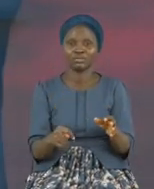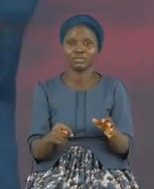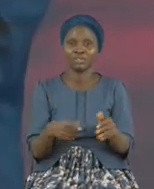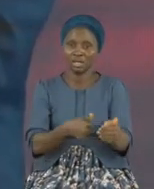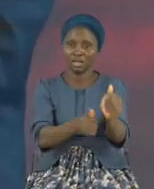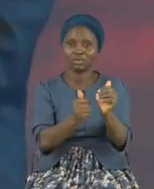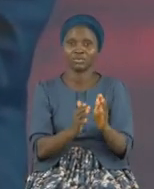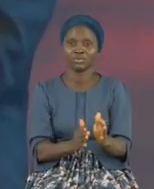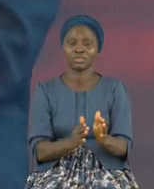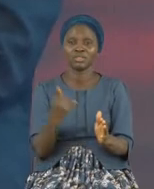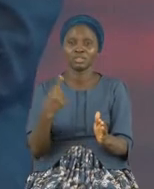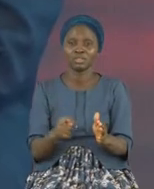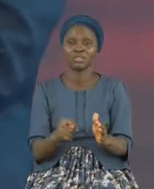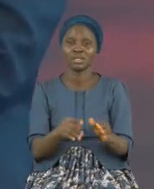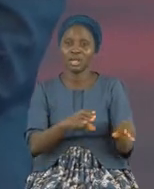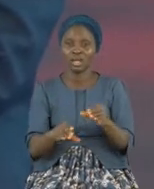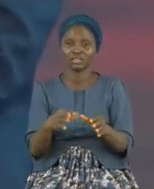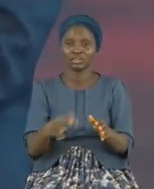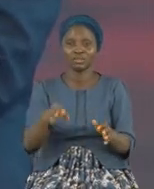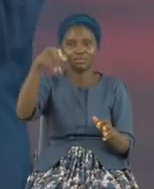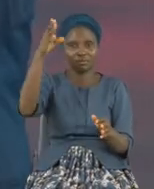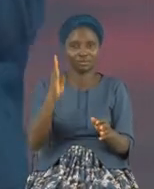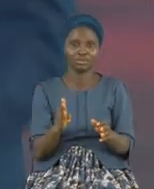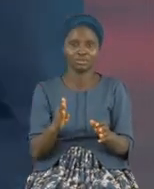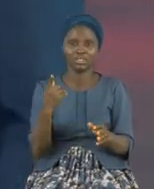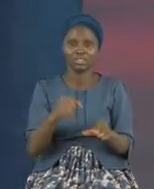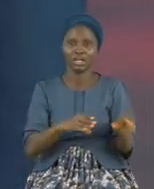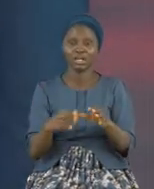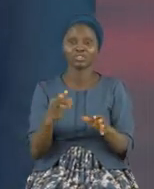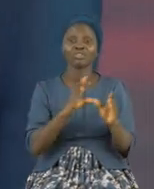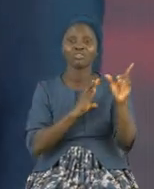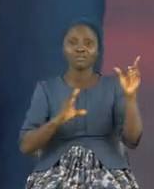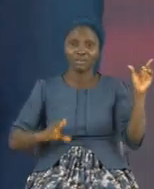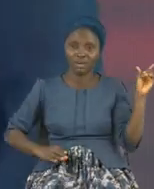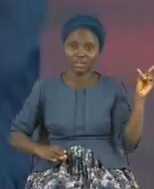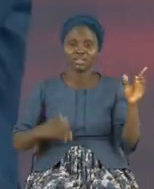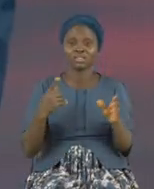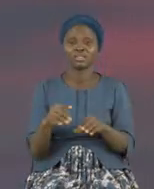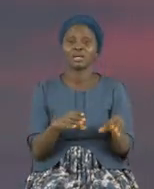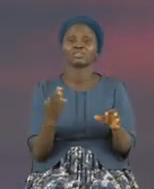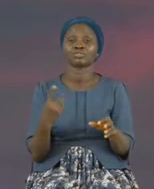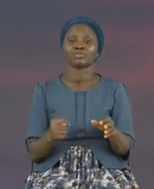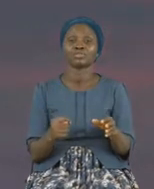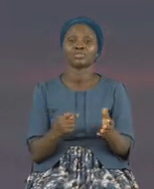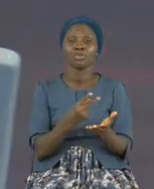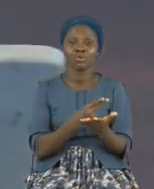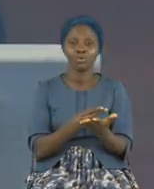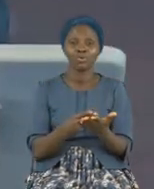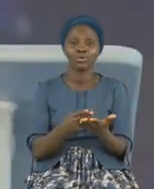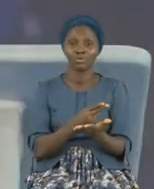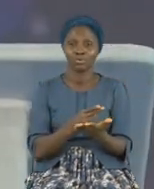of God, the Acts of Christ, the Acts of the Holy Spirit. We dealt with